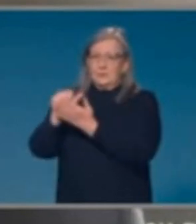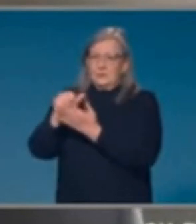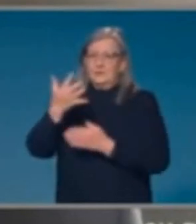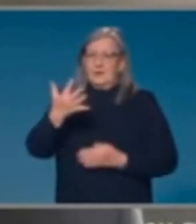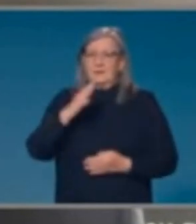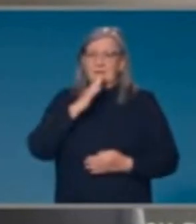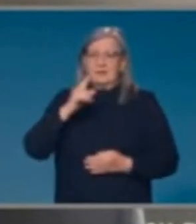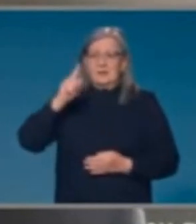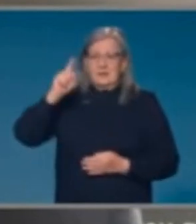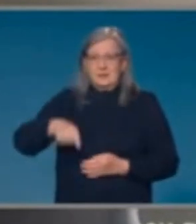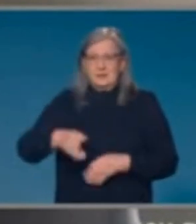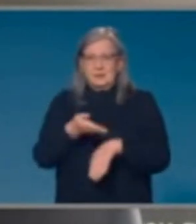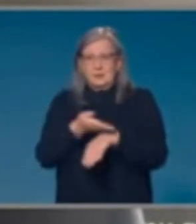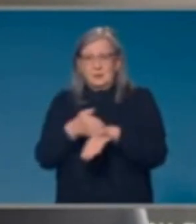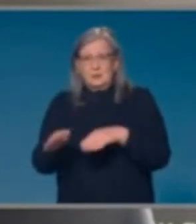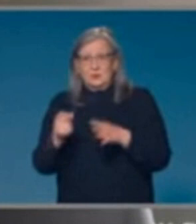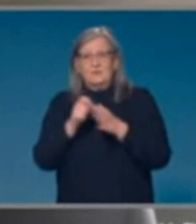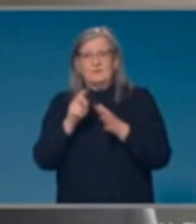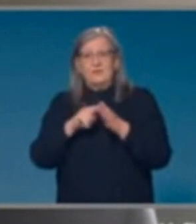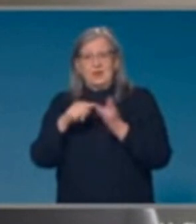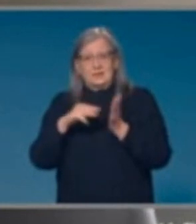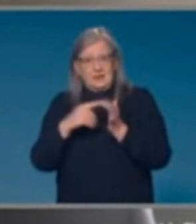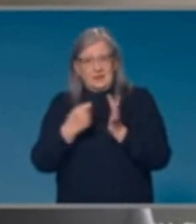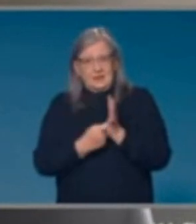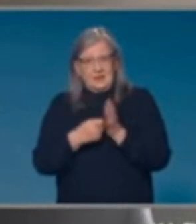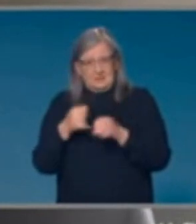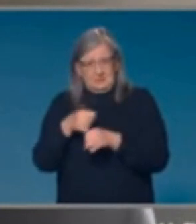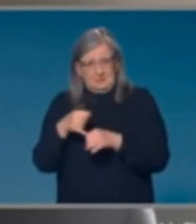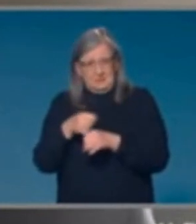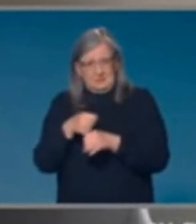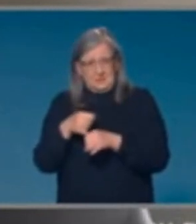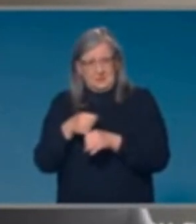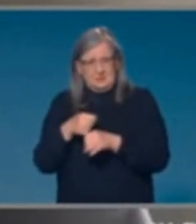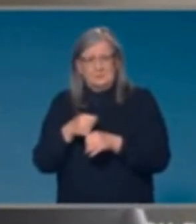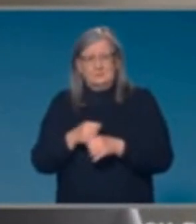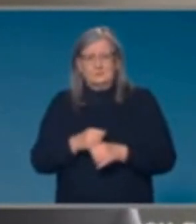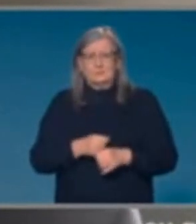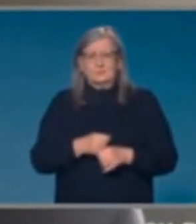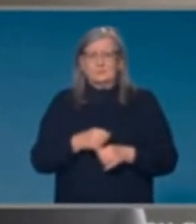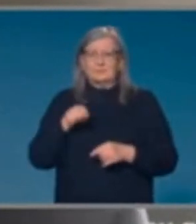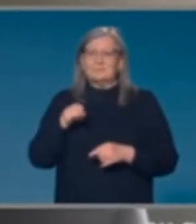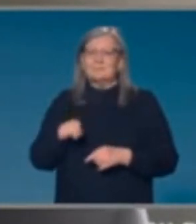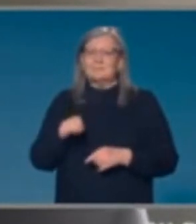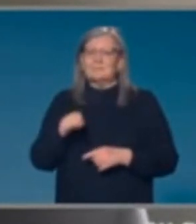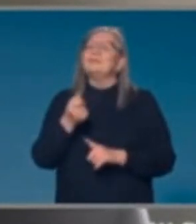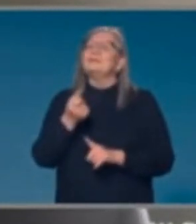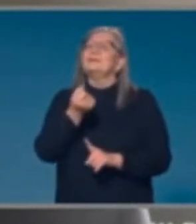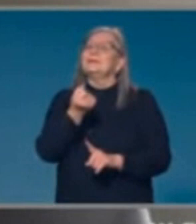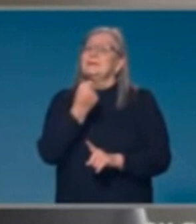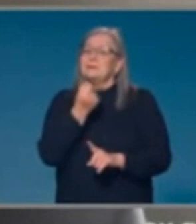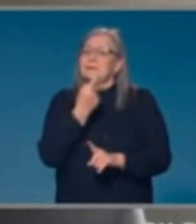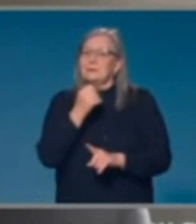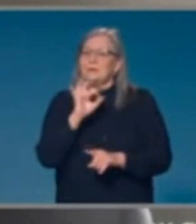Pfizer drug, which is being prepared, and this is an oral antiviral that will